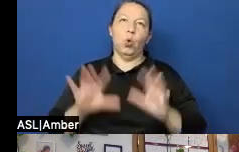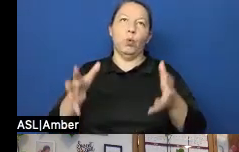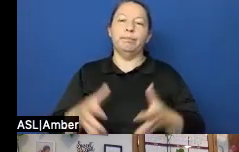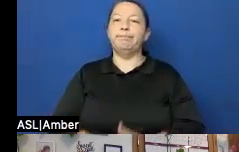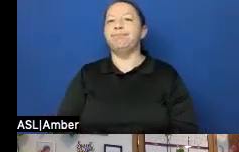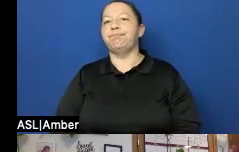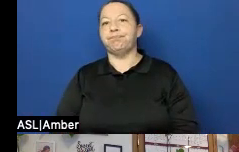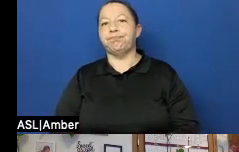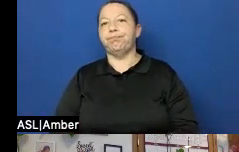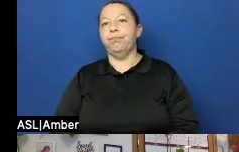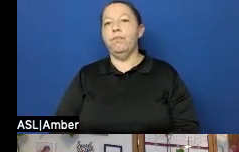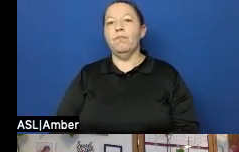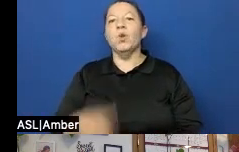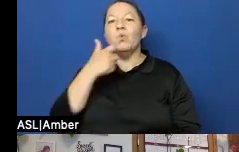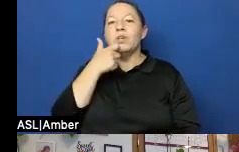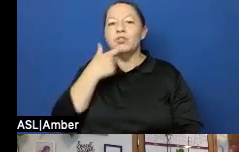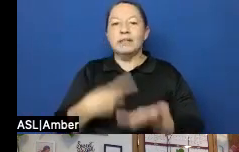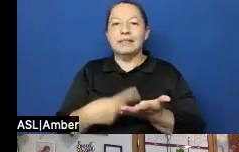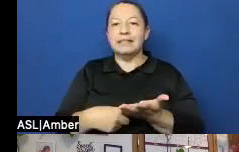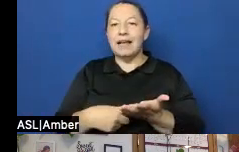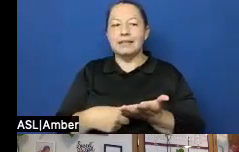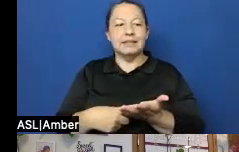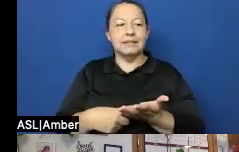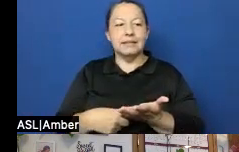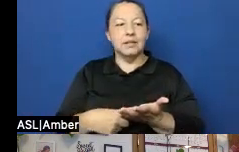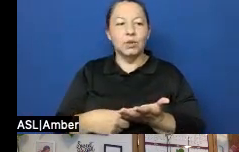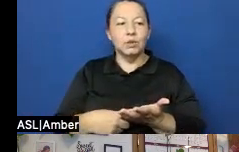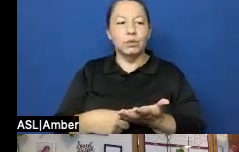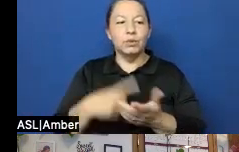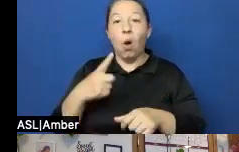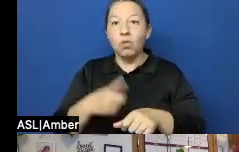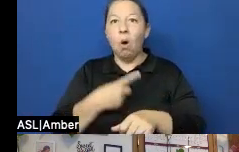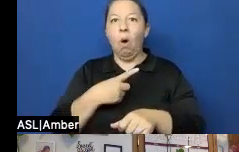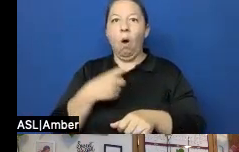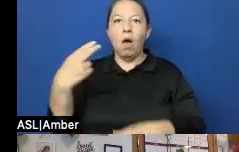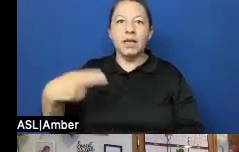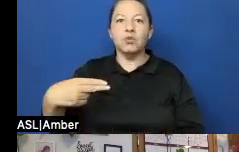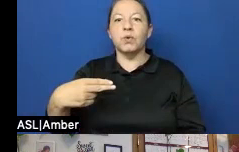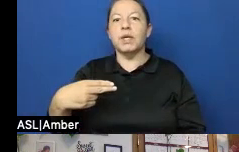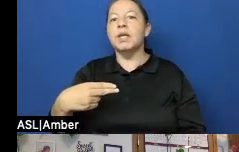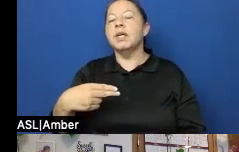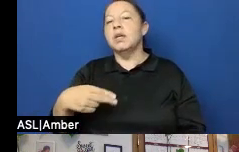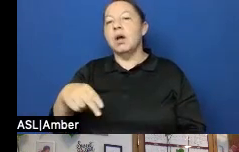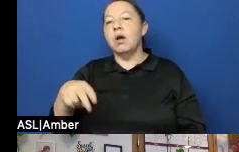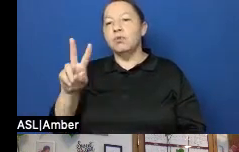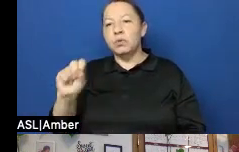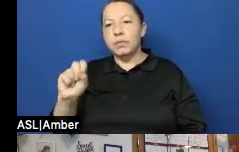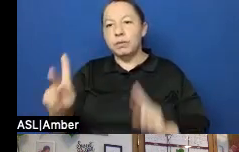And we just talked about that there's a long history of Two-Spirit folks having important roles in our community.